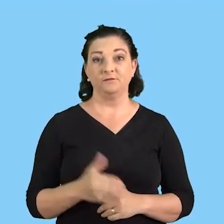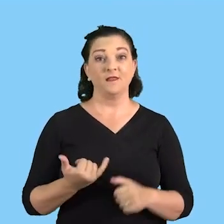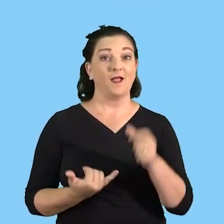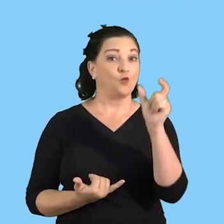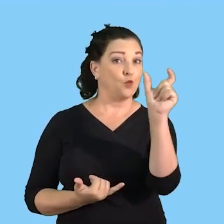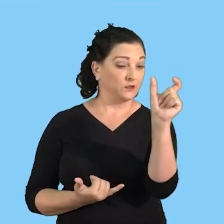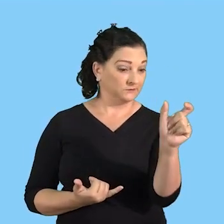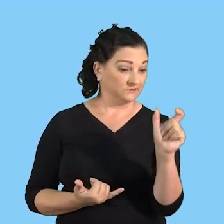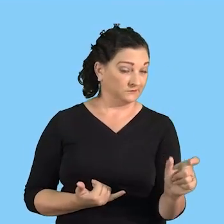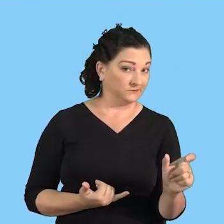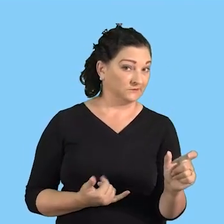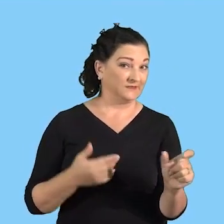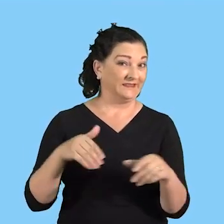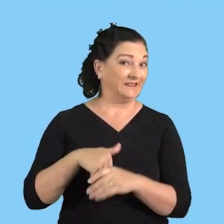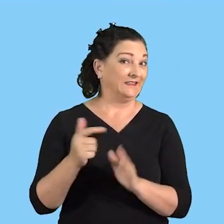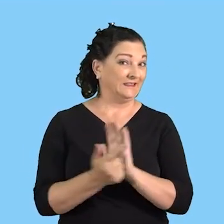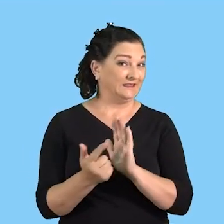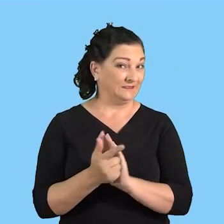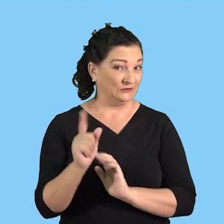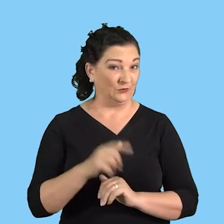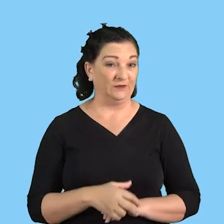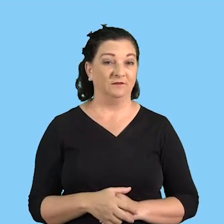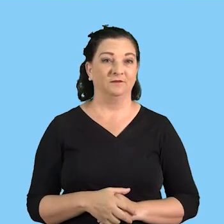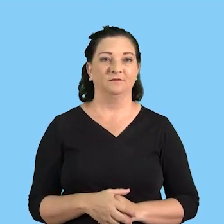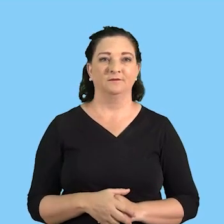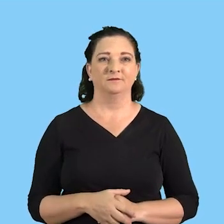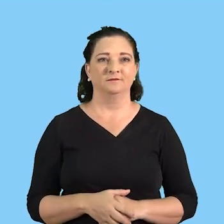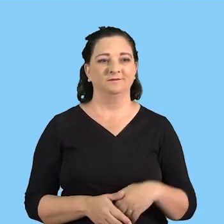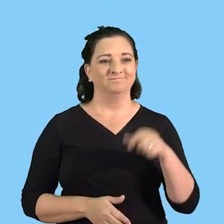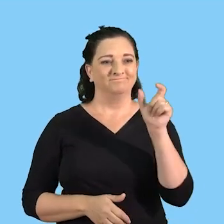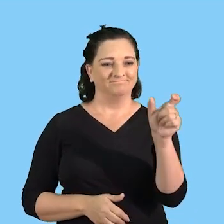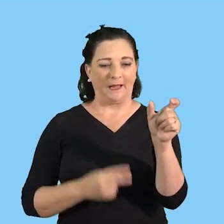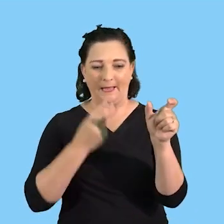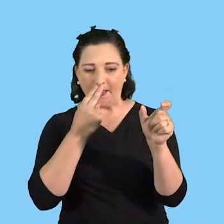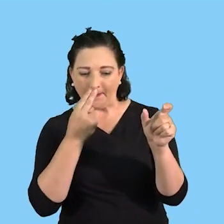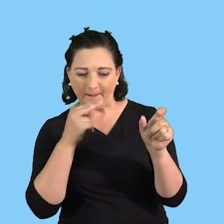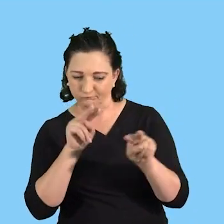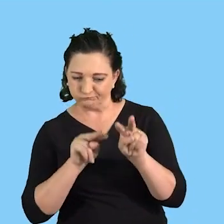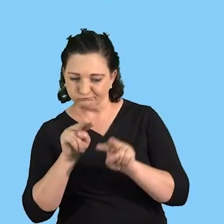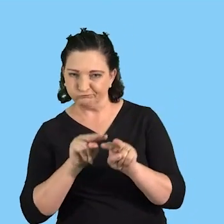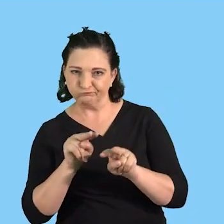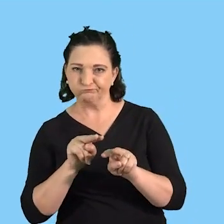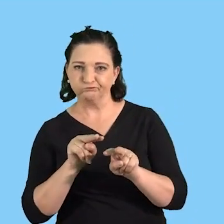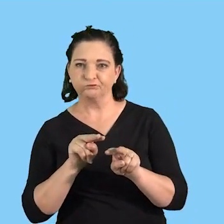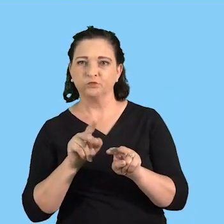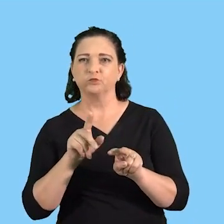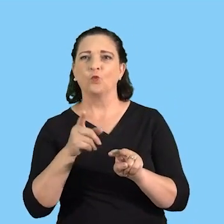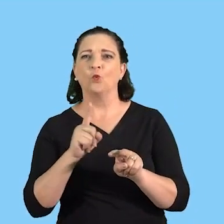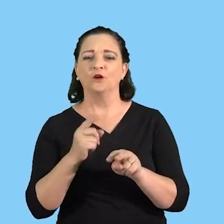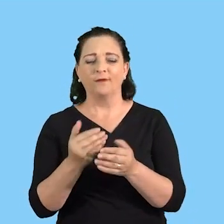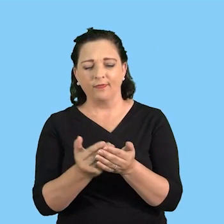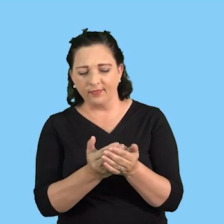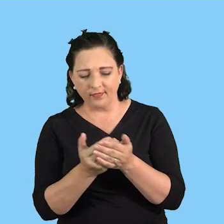Now, the keywords that you are going to come across in this lesson are, we have inspection, which is the act